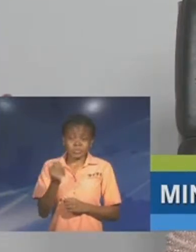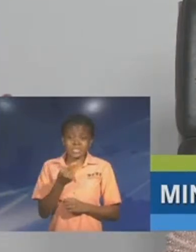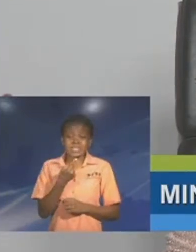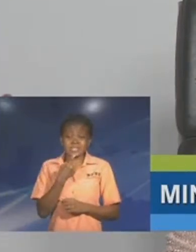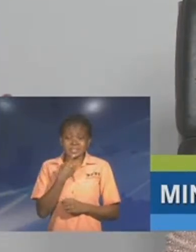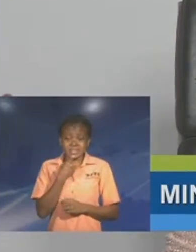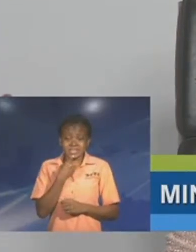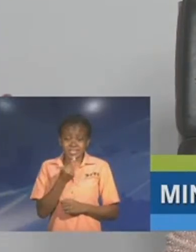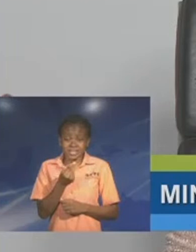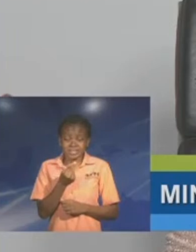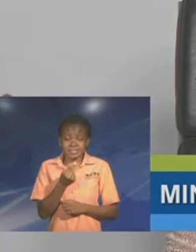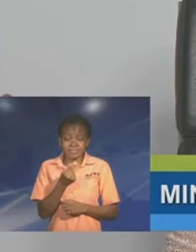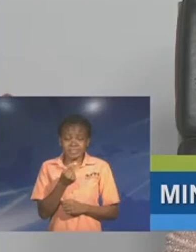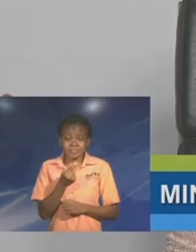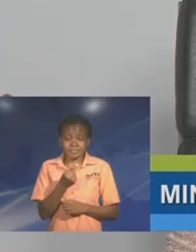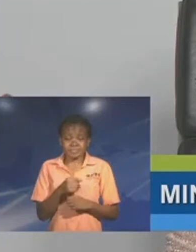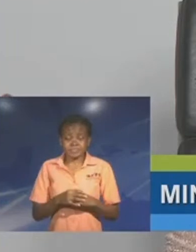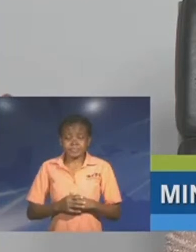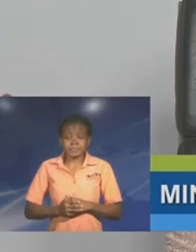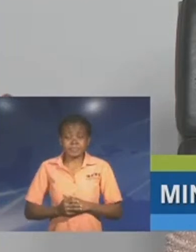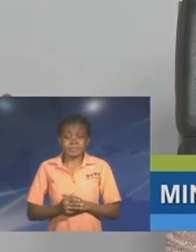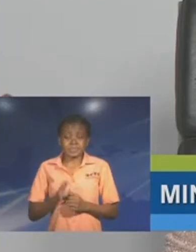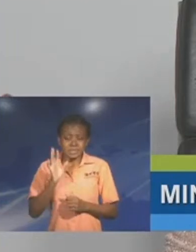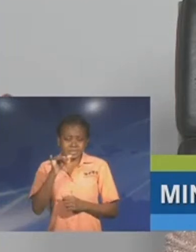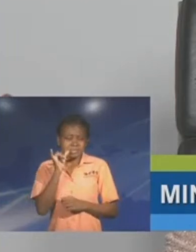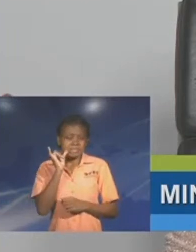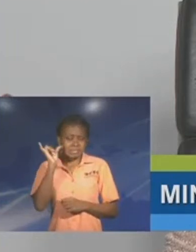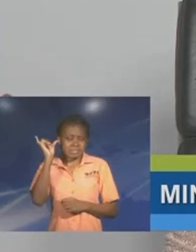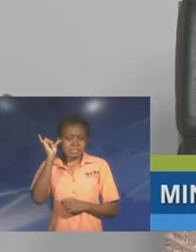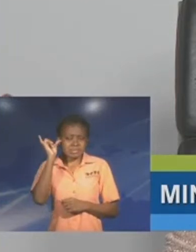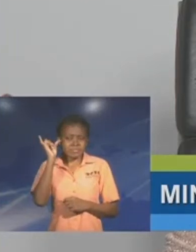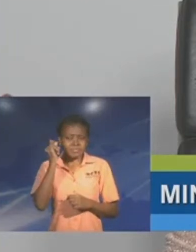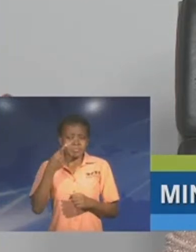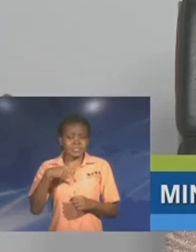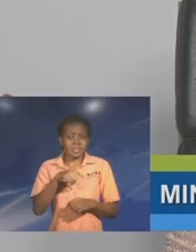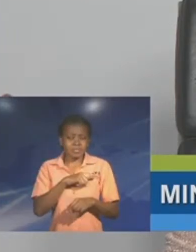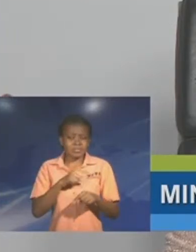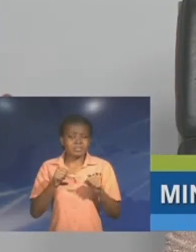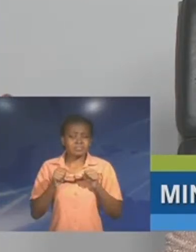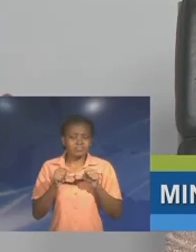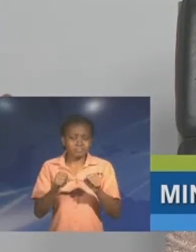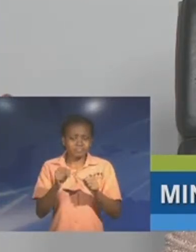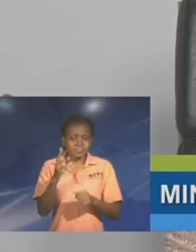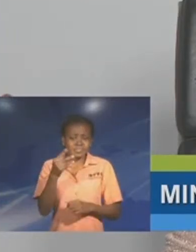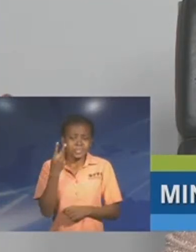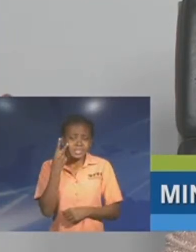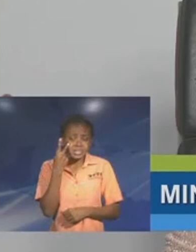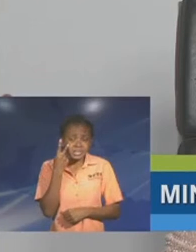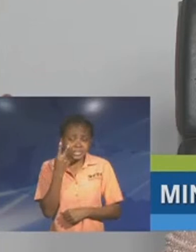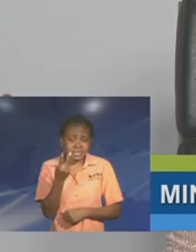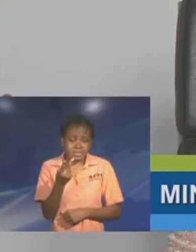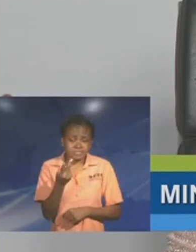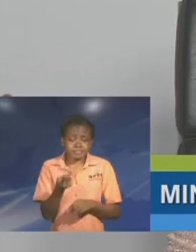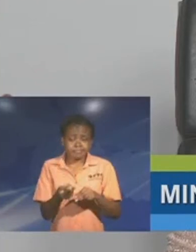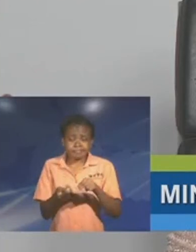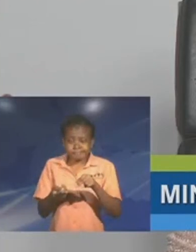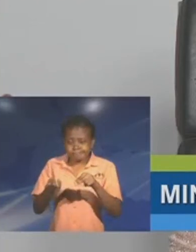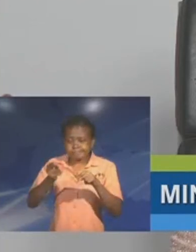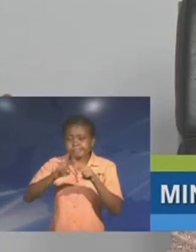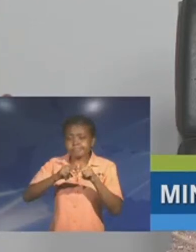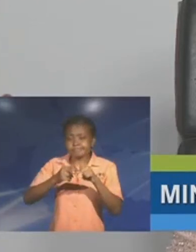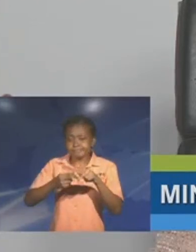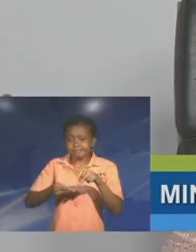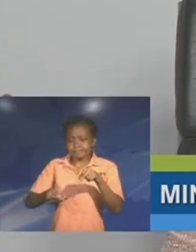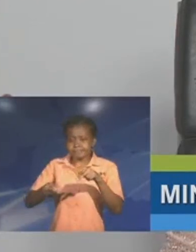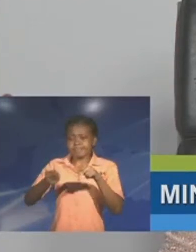briefing, the COVID-19 update yesterday, that we continue to see a trend of a large or significant proportion